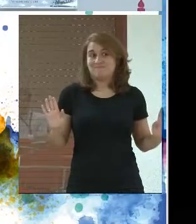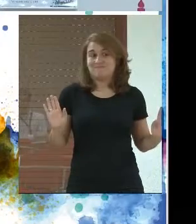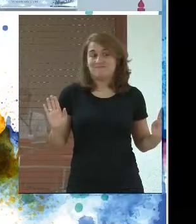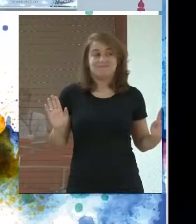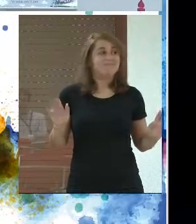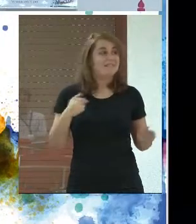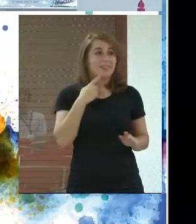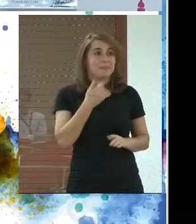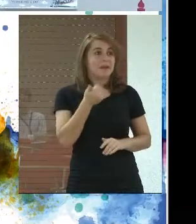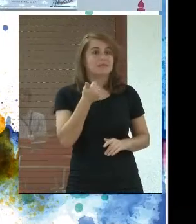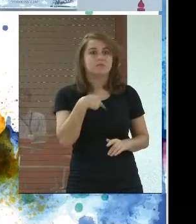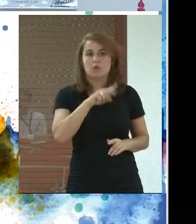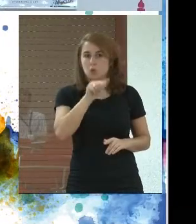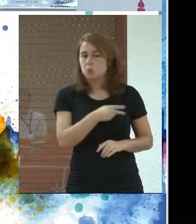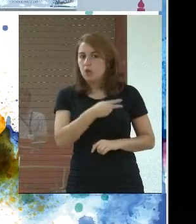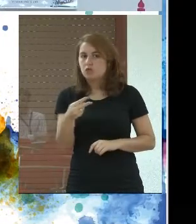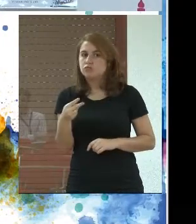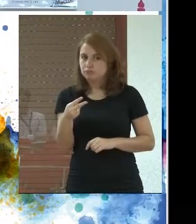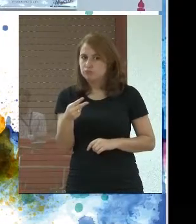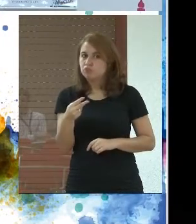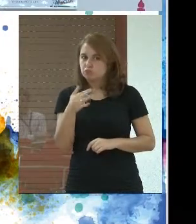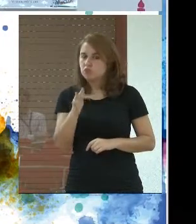bueno, sí, he puesto unos radios, ahí se puede hacer.